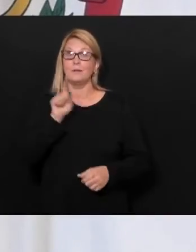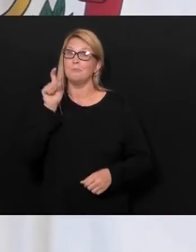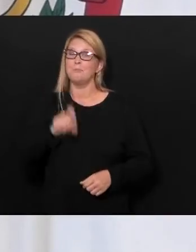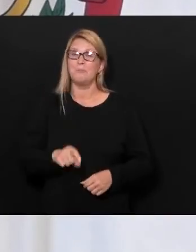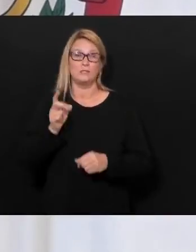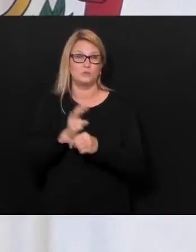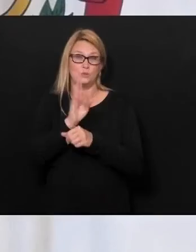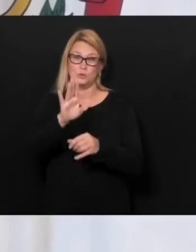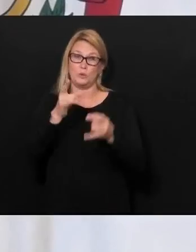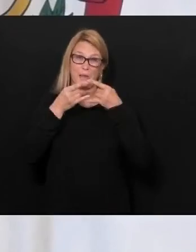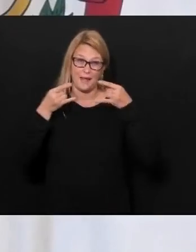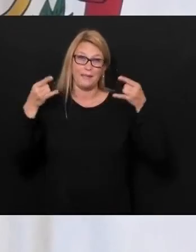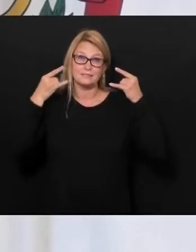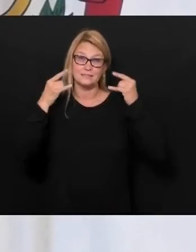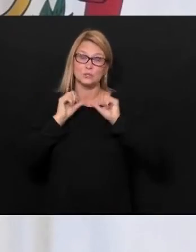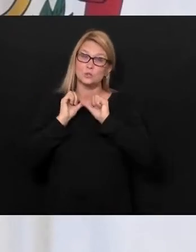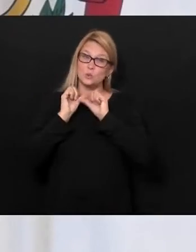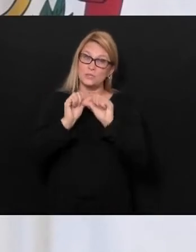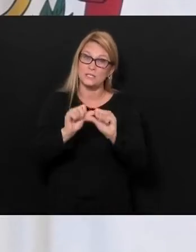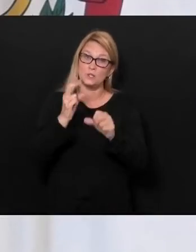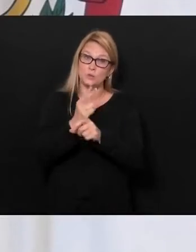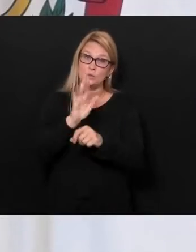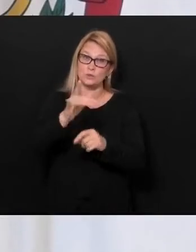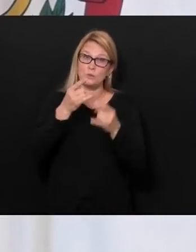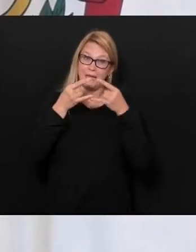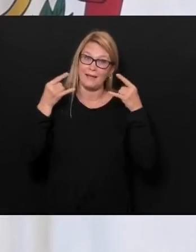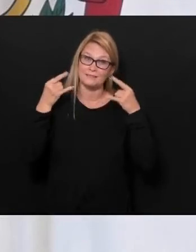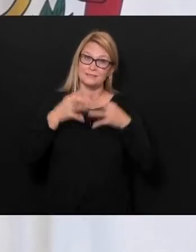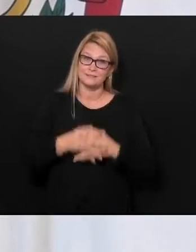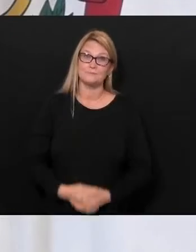mask. So continue to wear your mask, please.